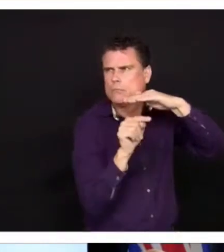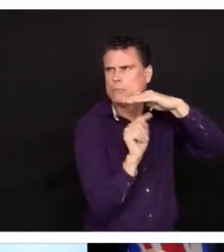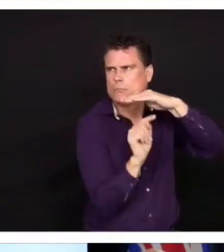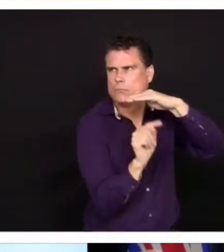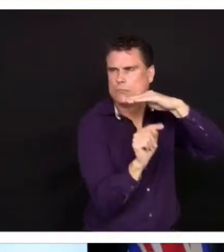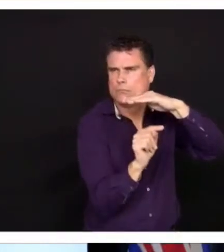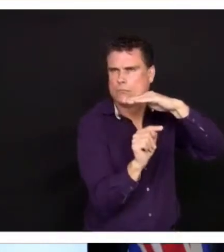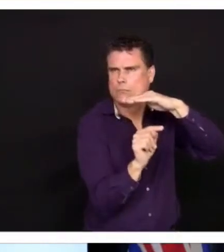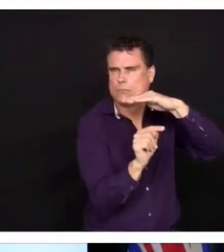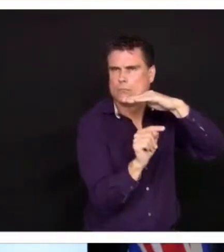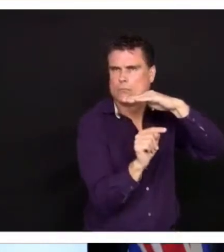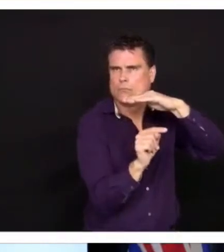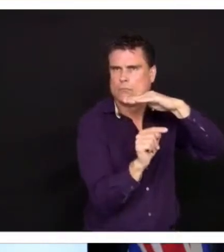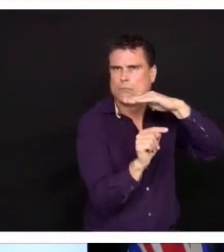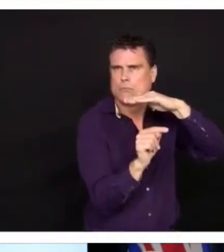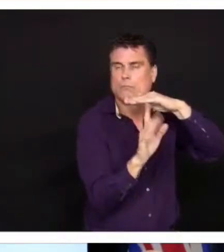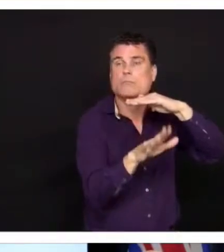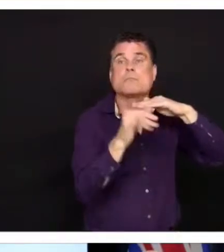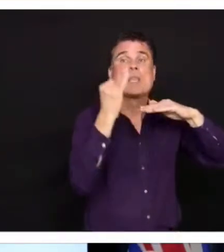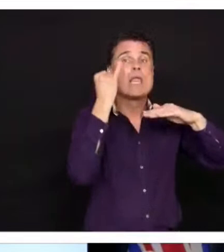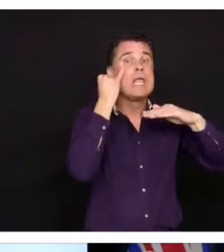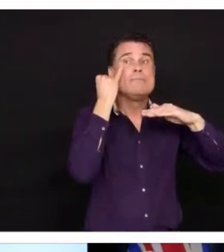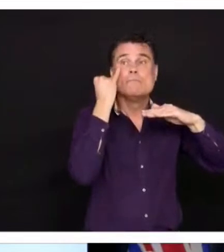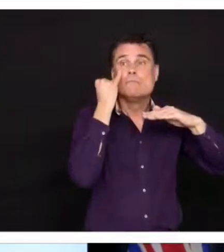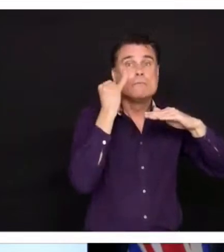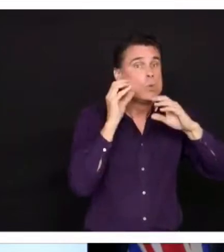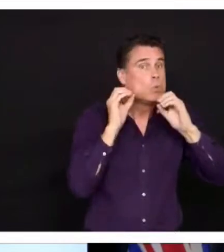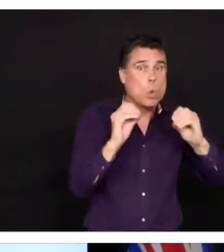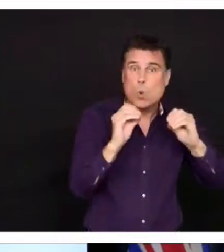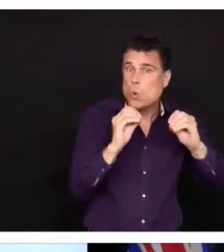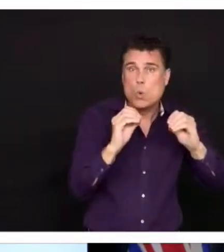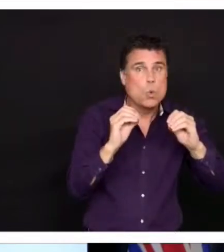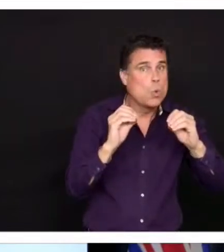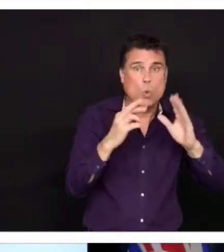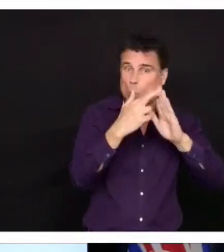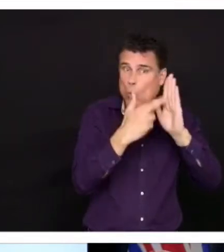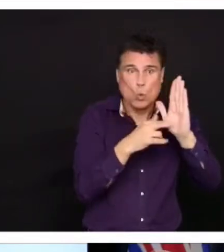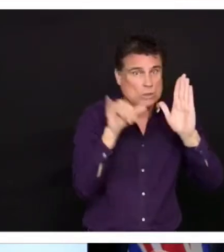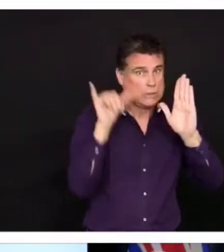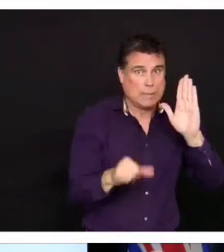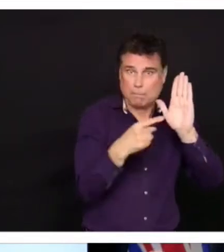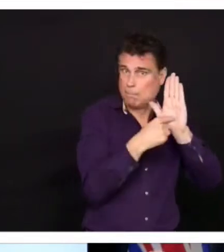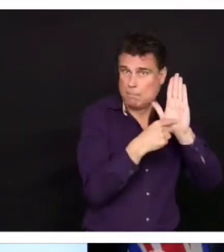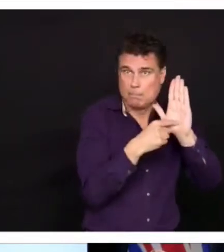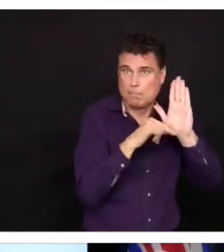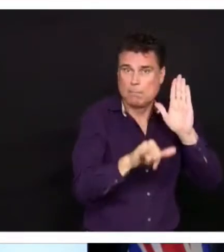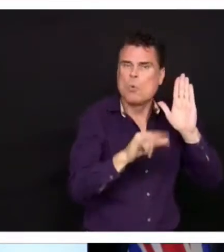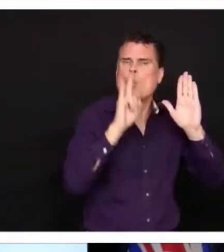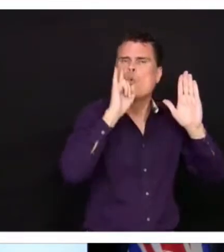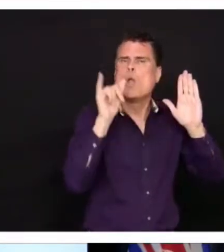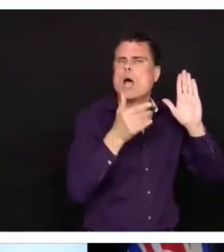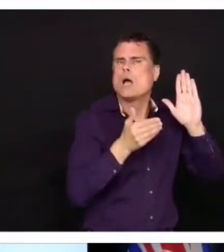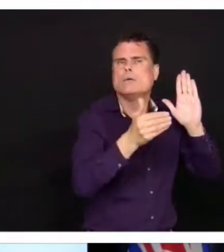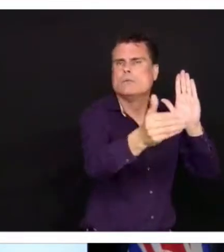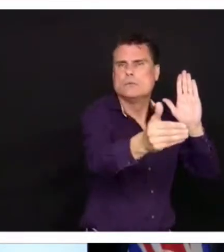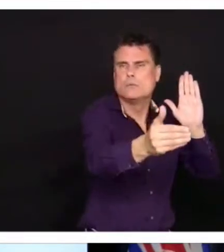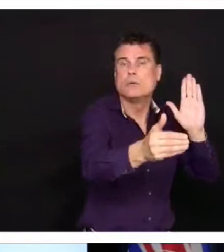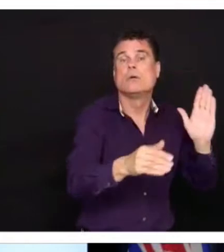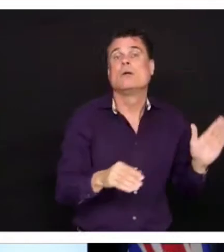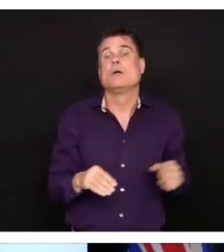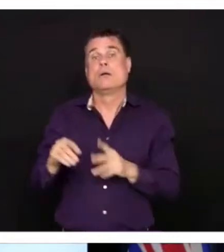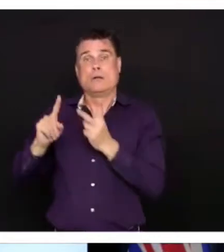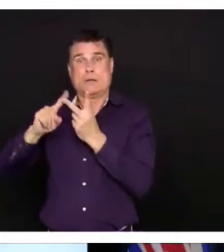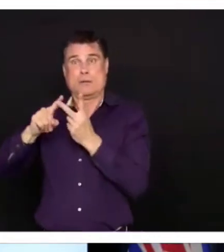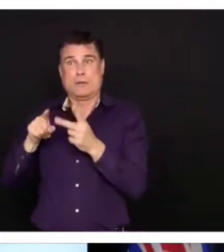with each other in our communities. And we're using those as well to help us understand. And these are tools that will support us